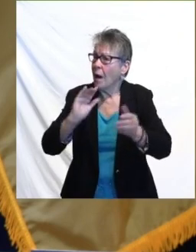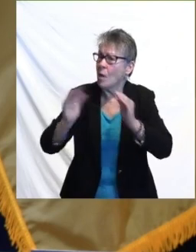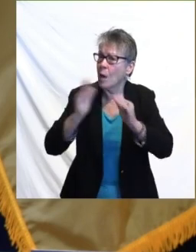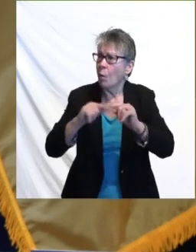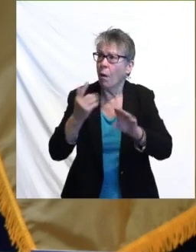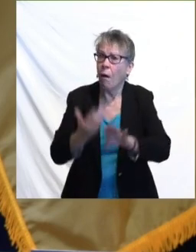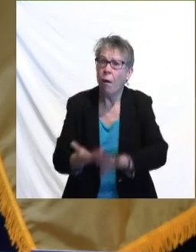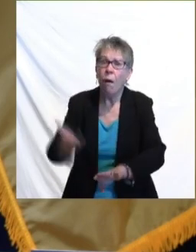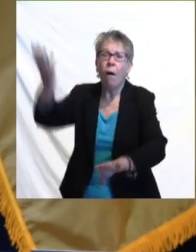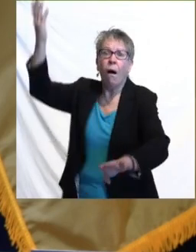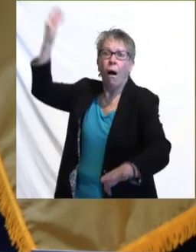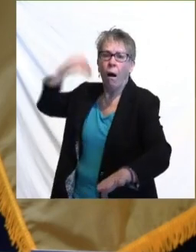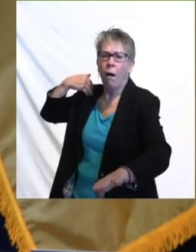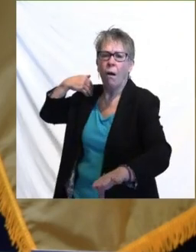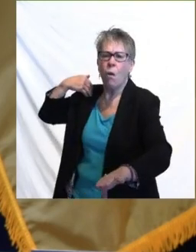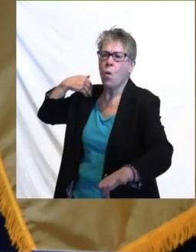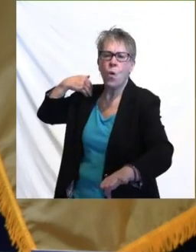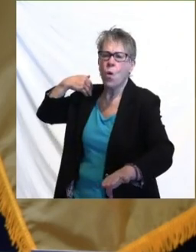this is just